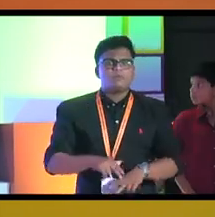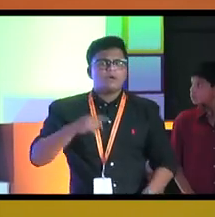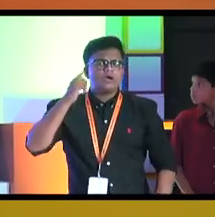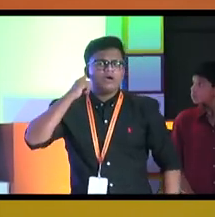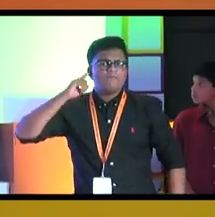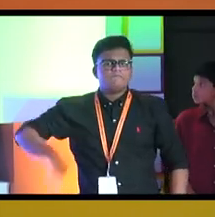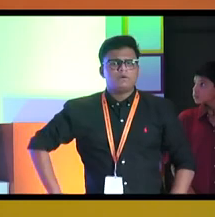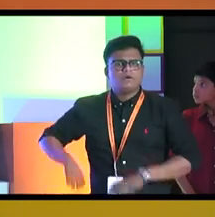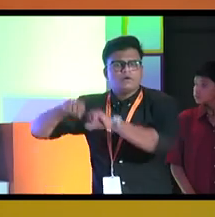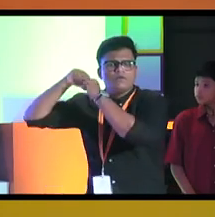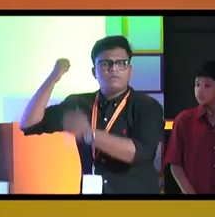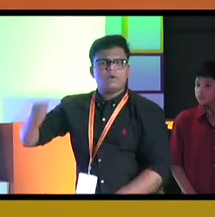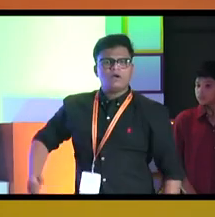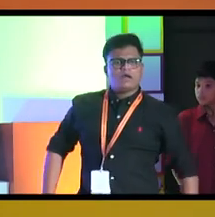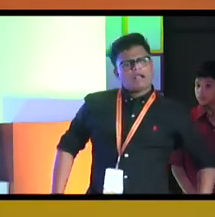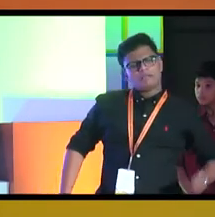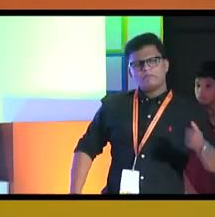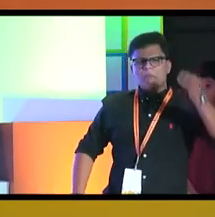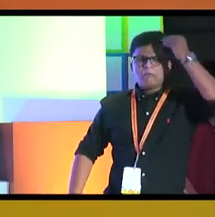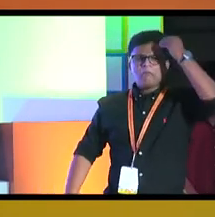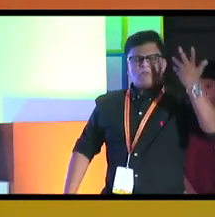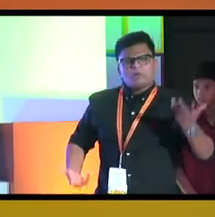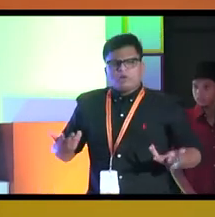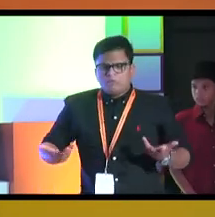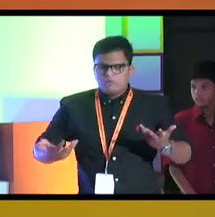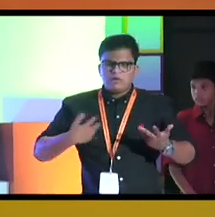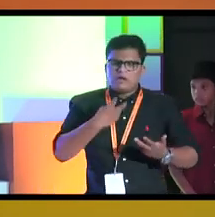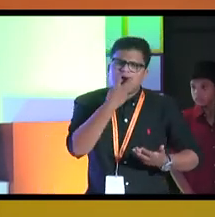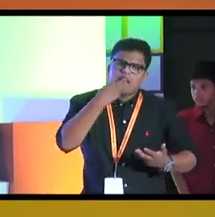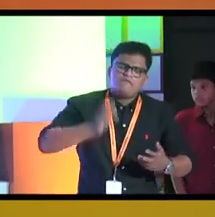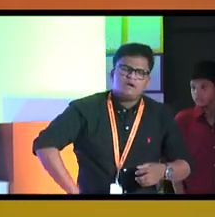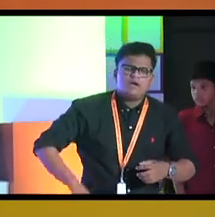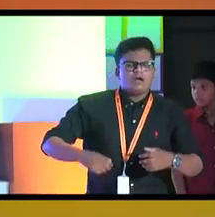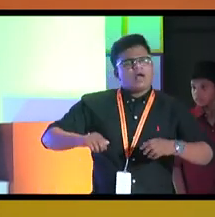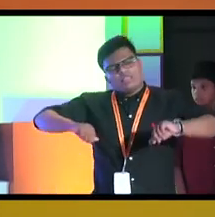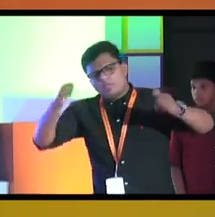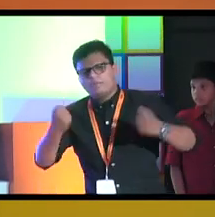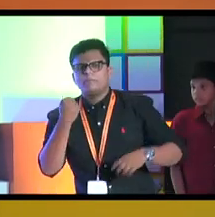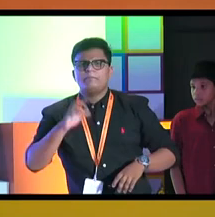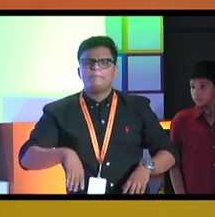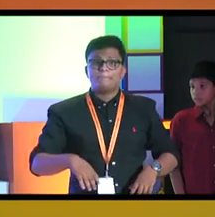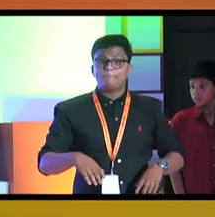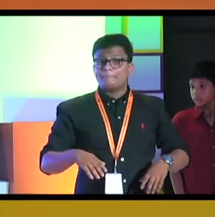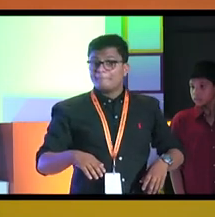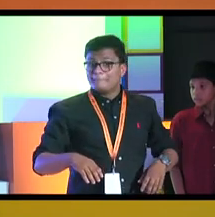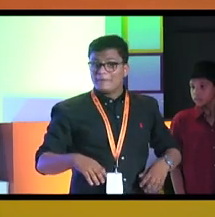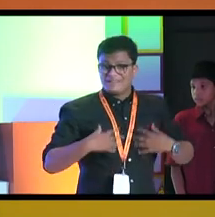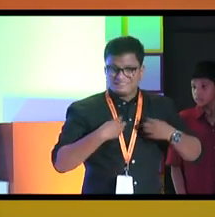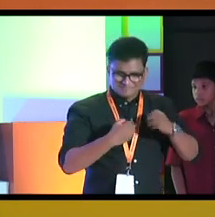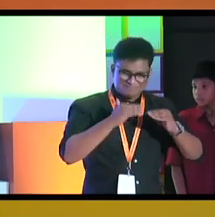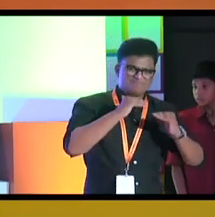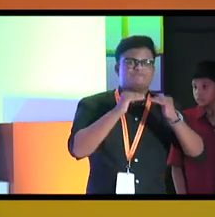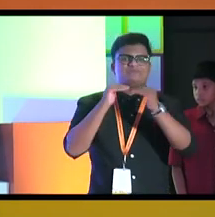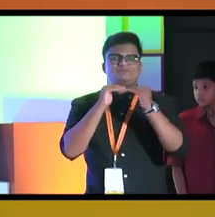one form, it will be compensated in the other form. Aur yahi baat humne apne bachchon se ki, andhe bachchon se humne baat